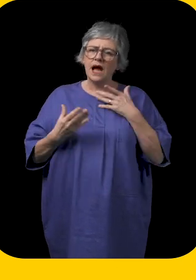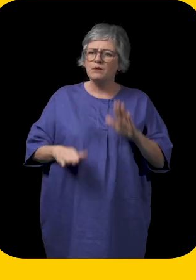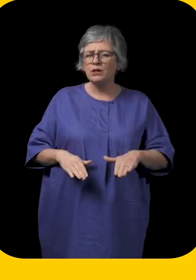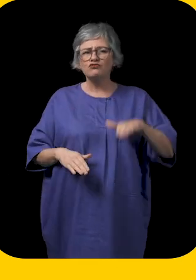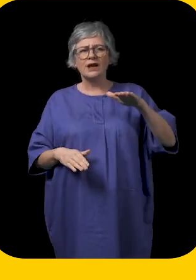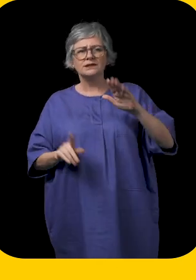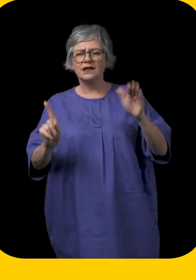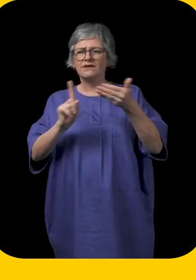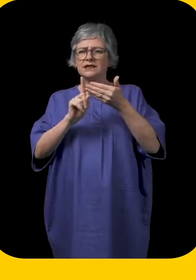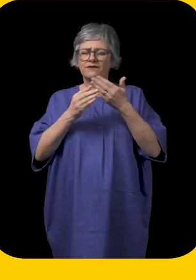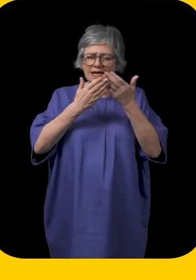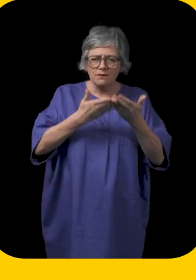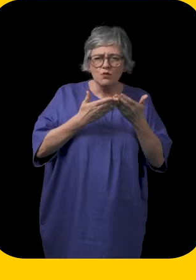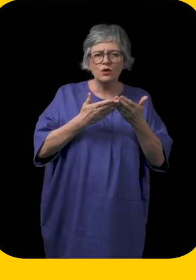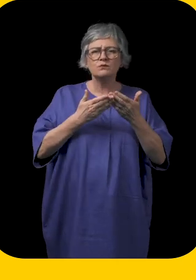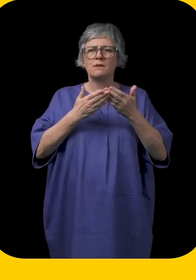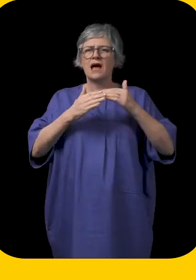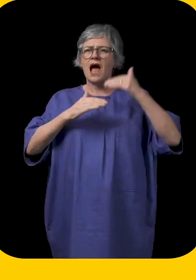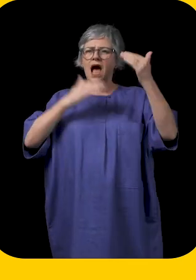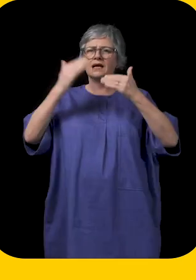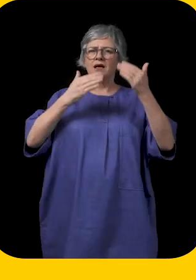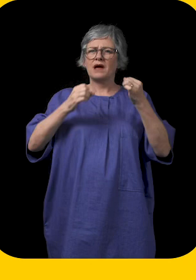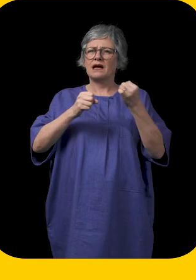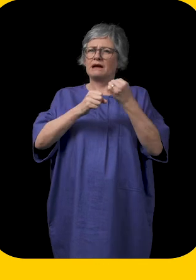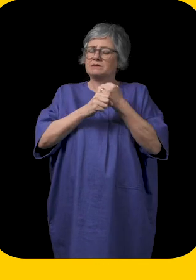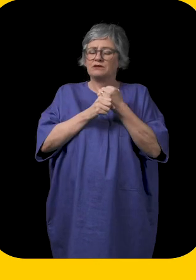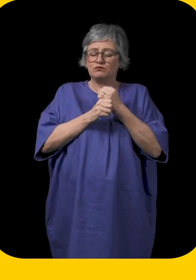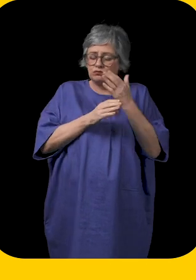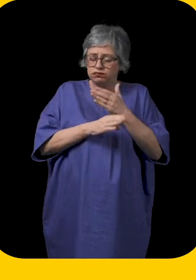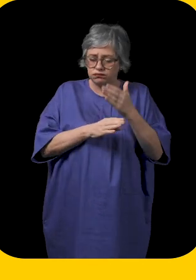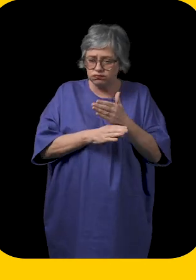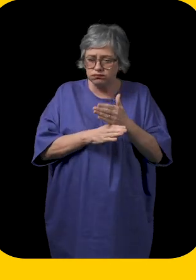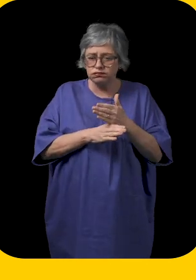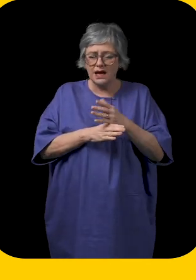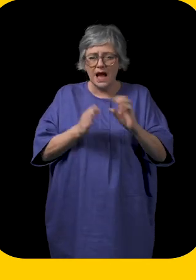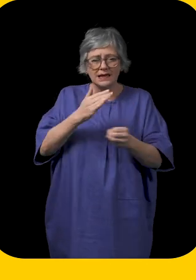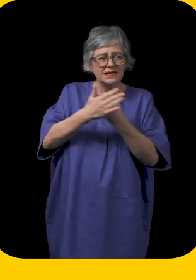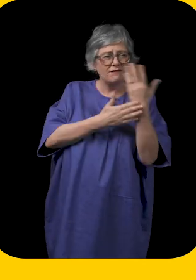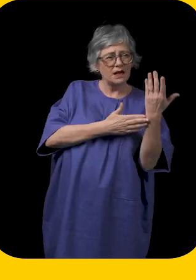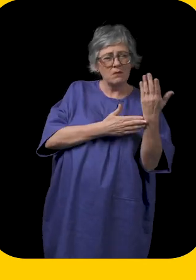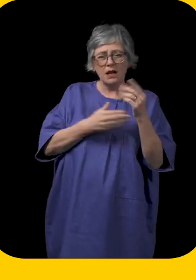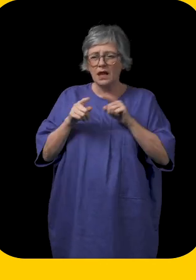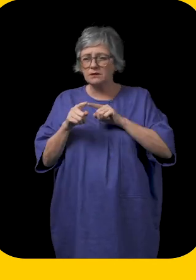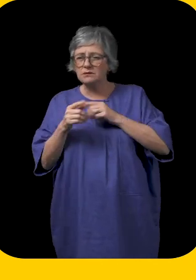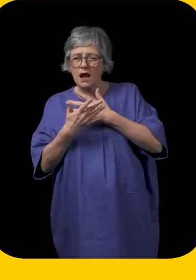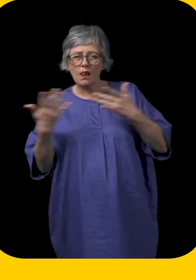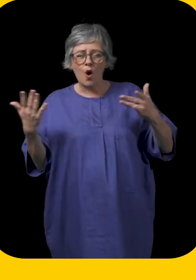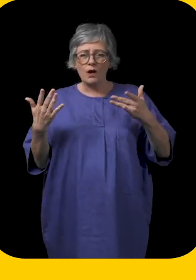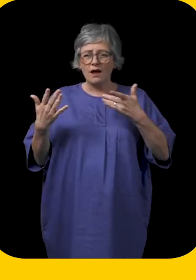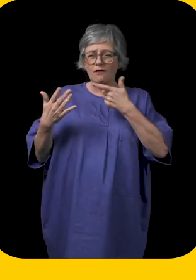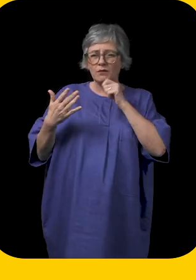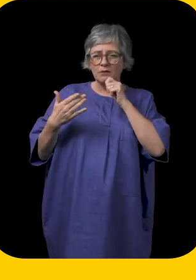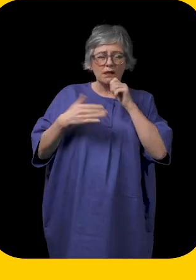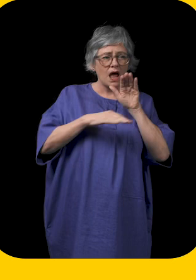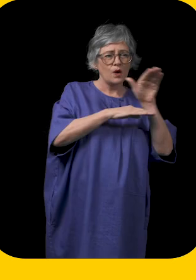I'd been raised to identify as Muslim, but as an adult, I didn't really practice. I had developed, like many people, both outside